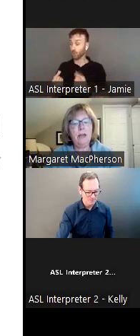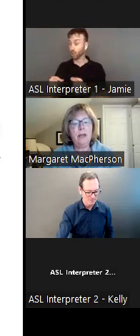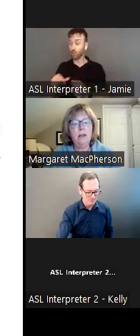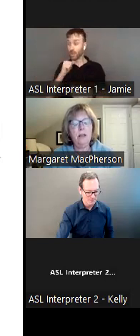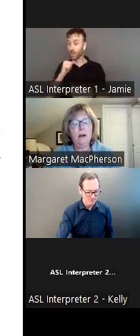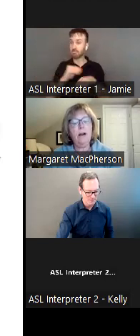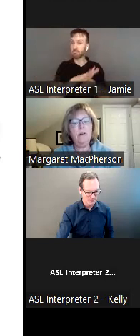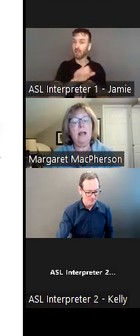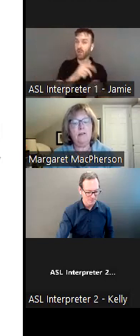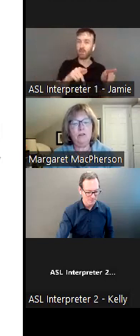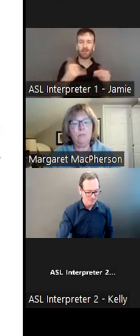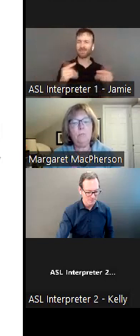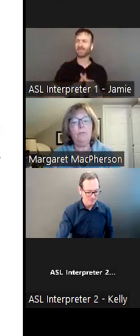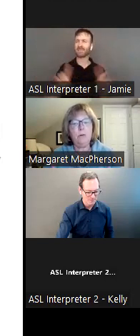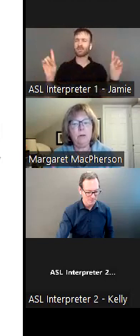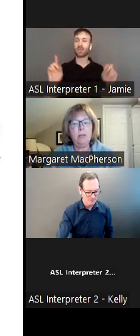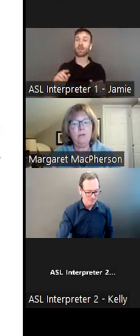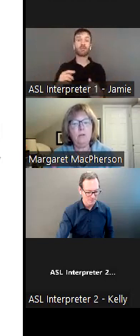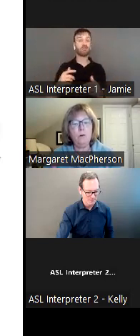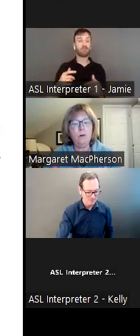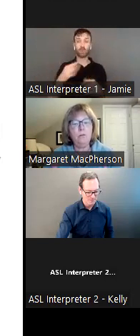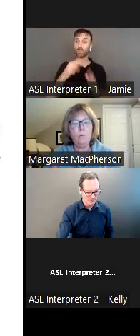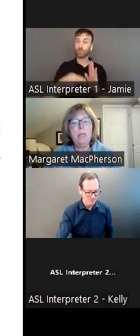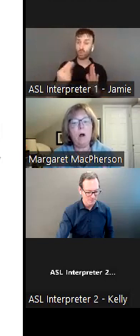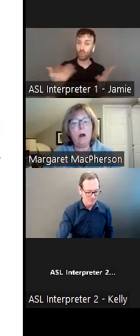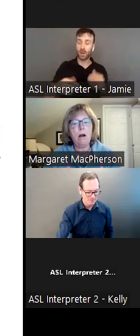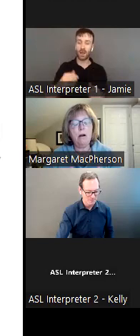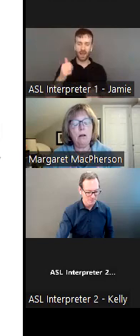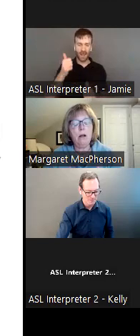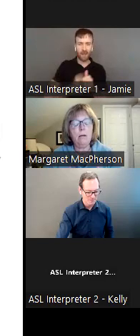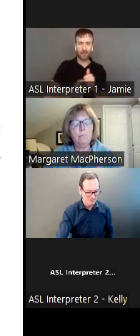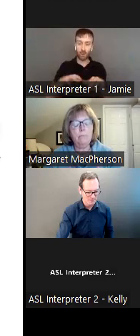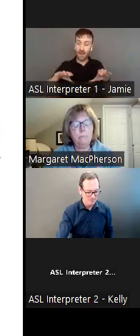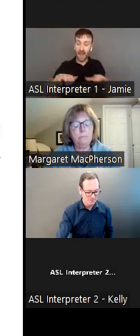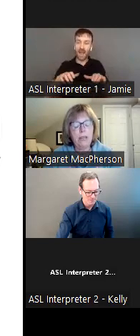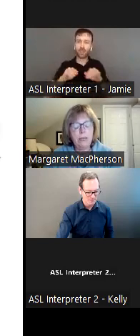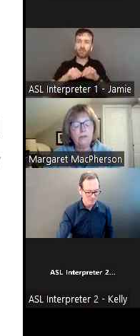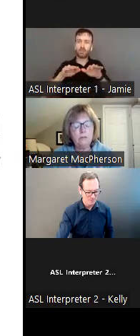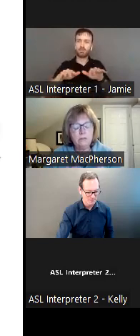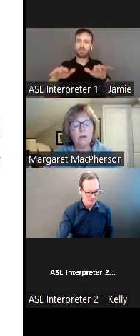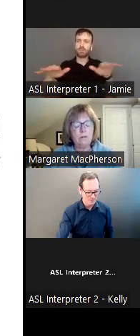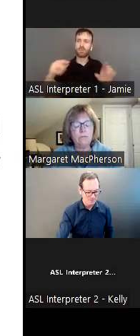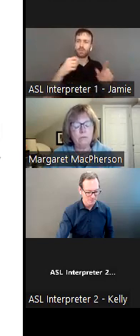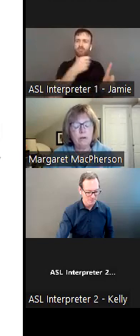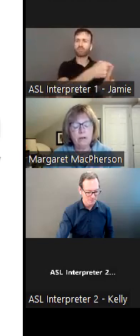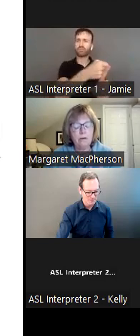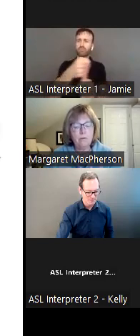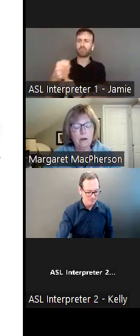is that our every action ripples out into the world. We are agents